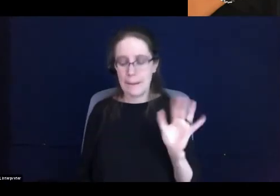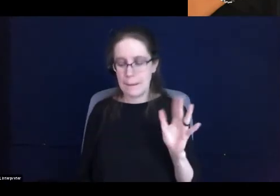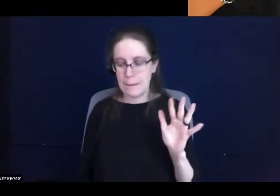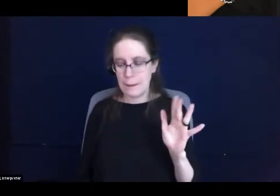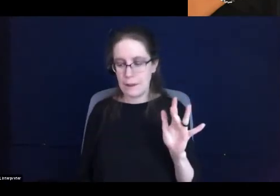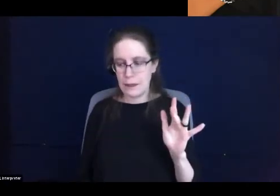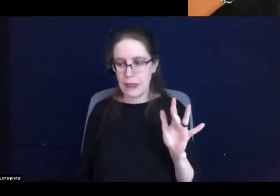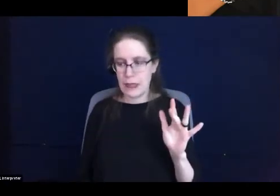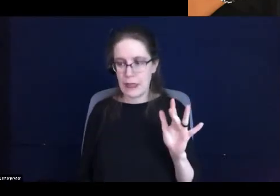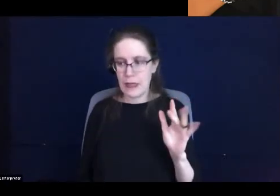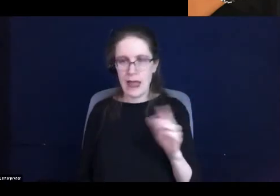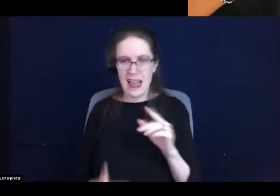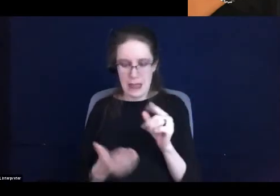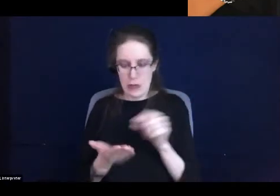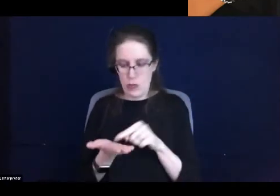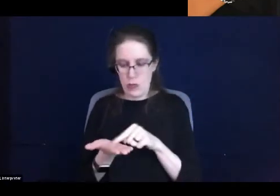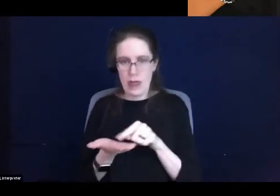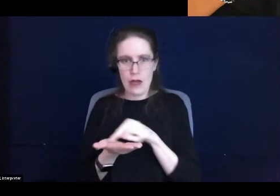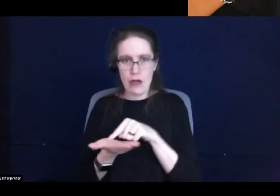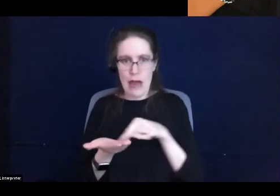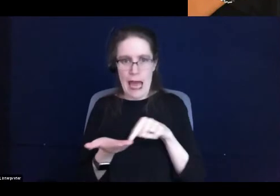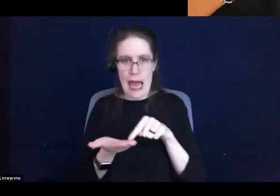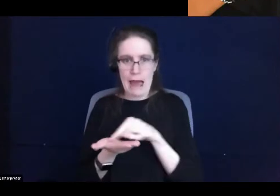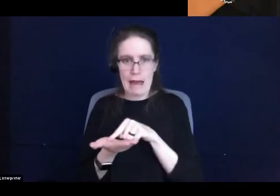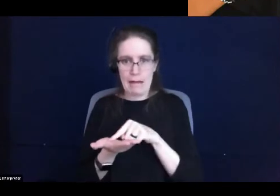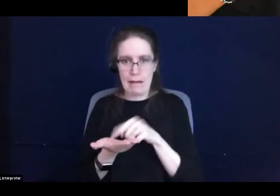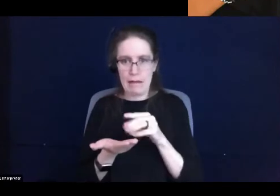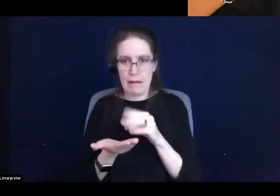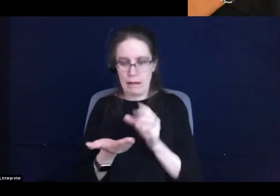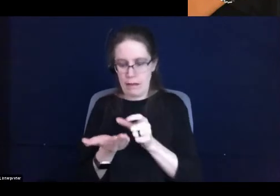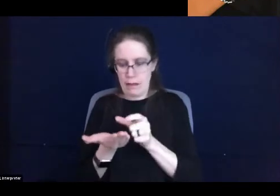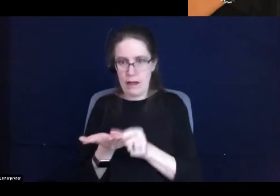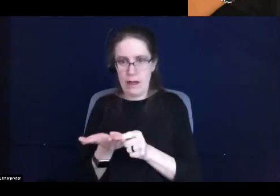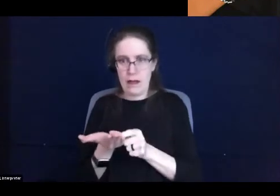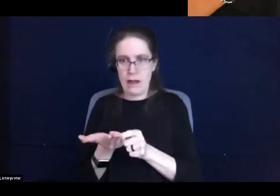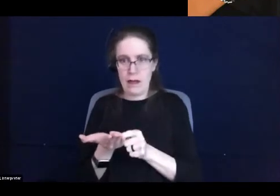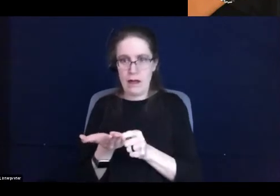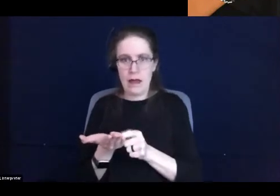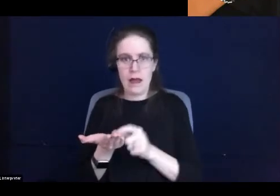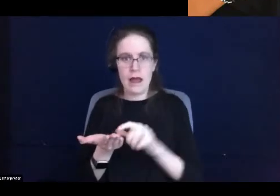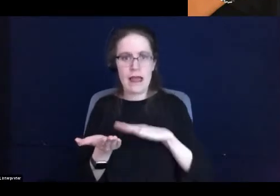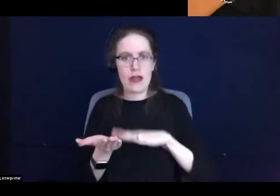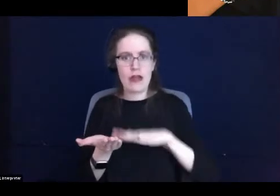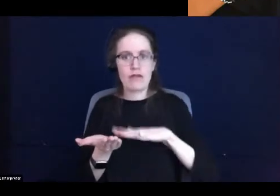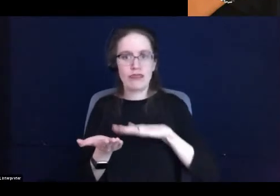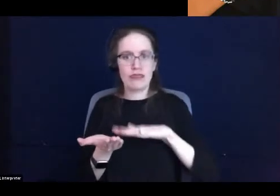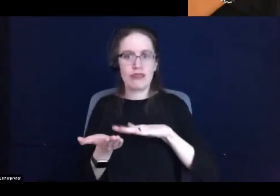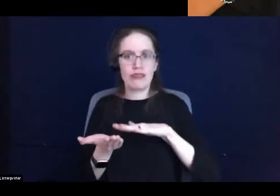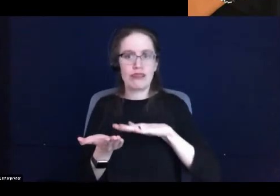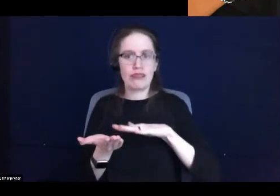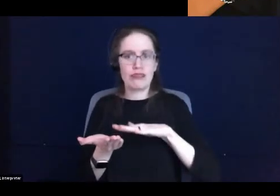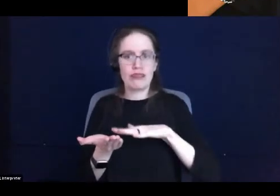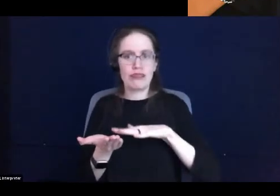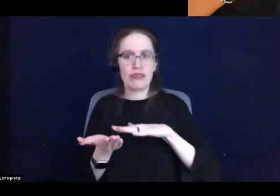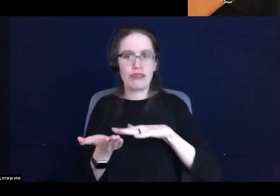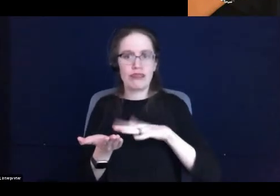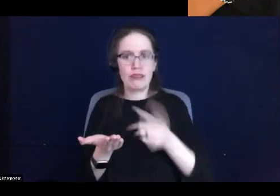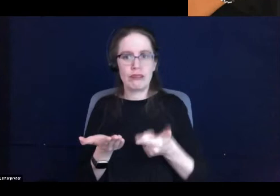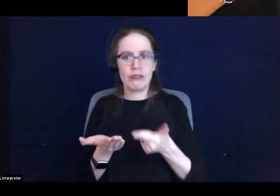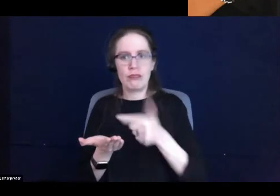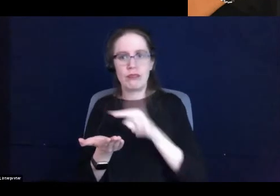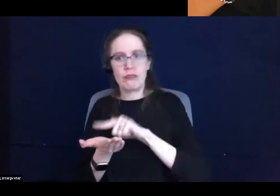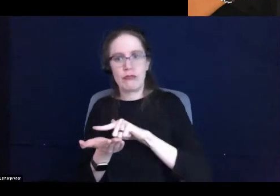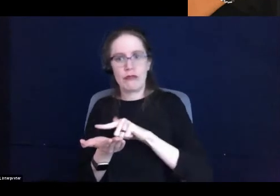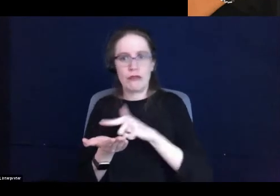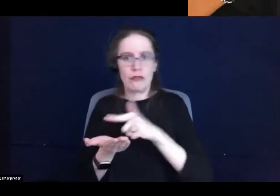you put in your hands, in the palms of your hands, and what they do is just vibrate one after the other one after the